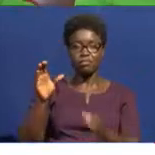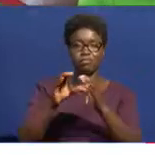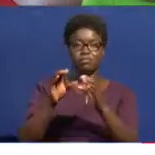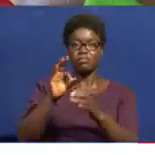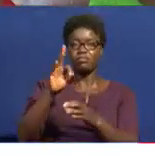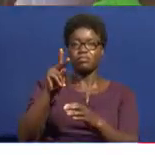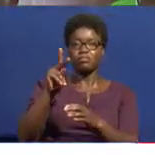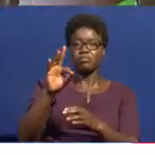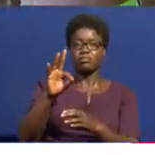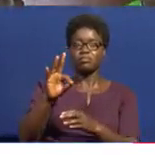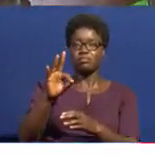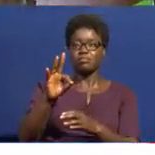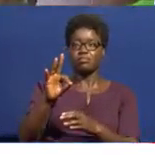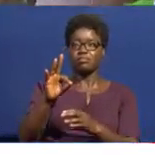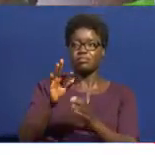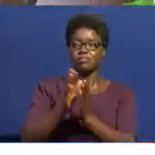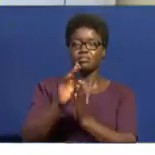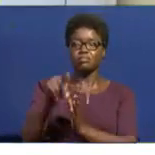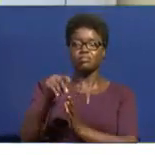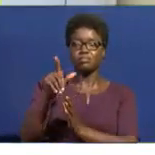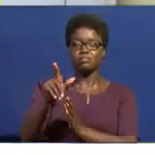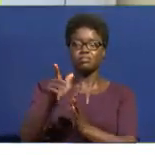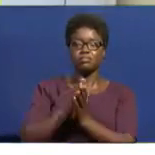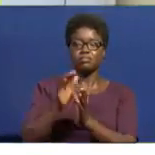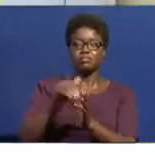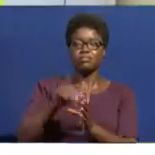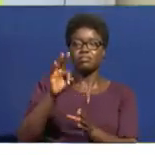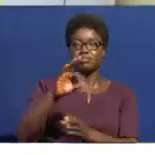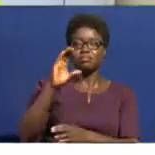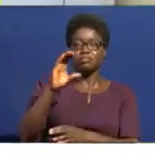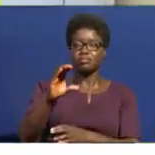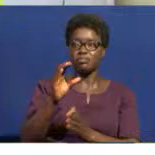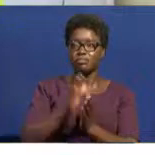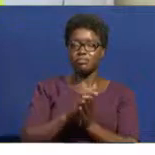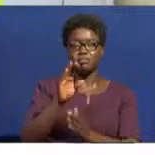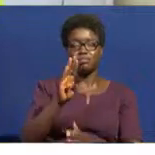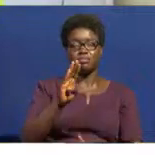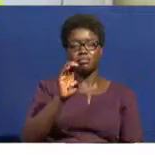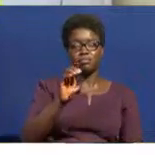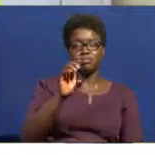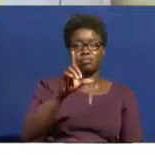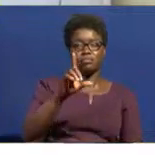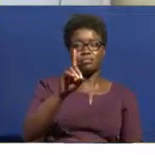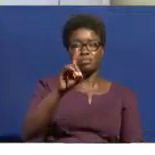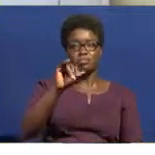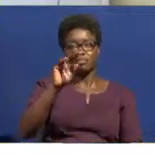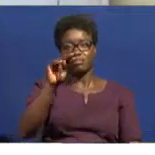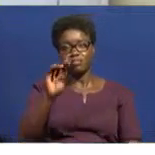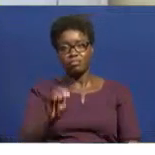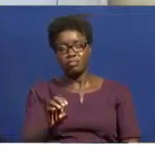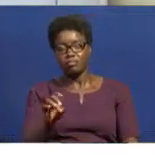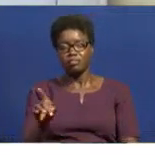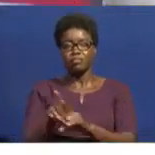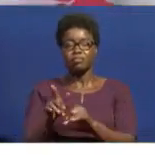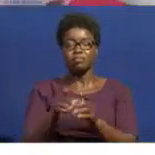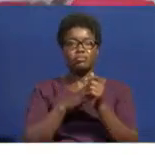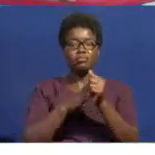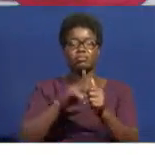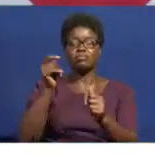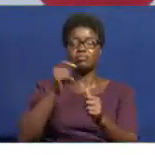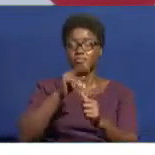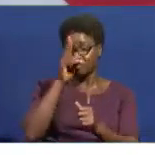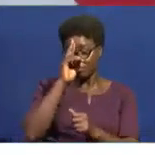the FKF Premier League within FC Talanta, and Bildine Odemba, who also made headlines by guiding